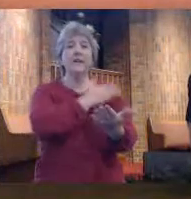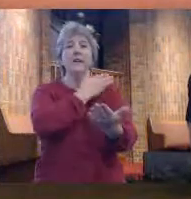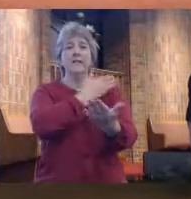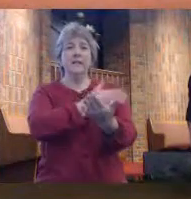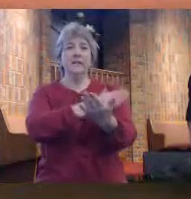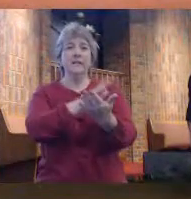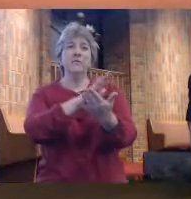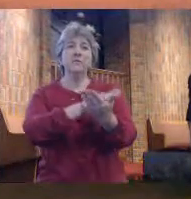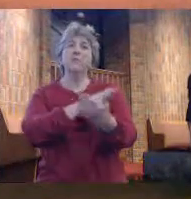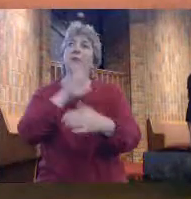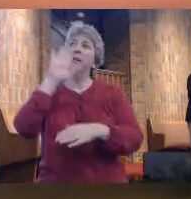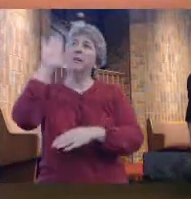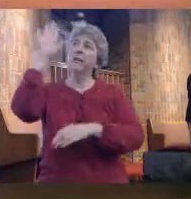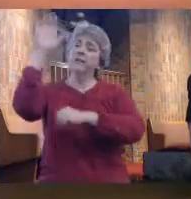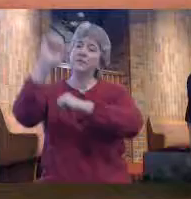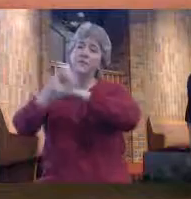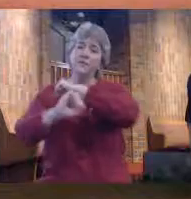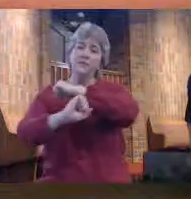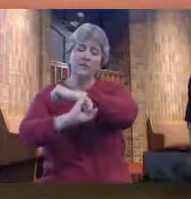song. This